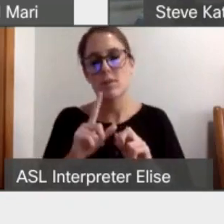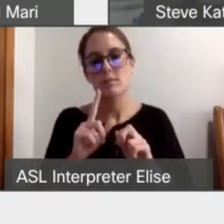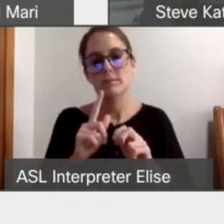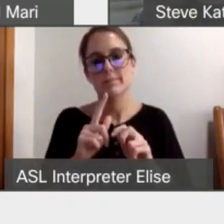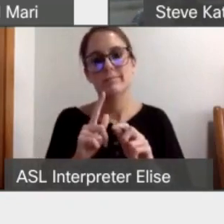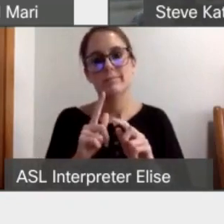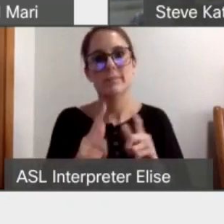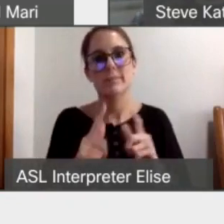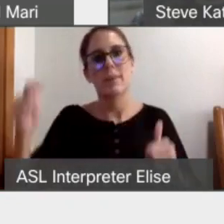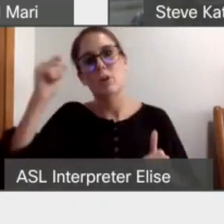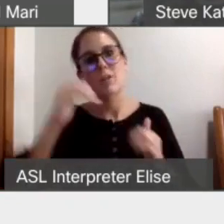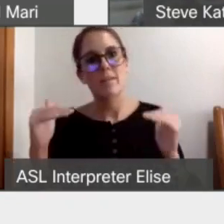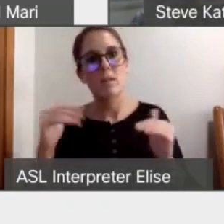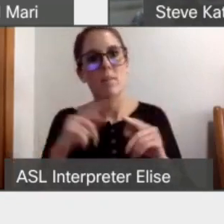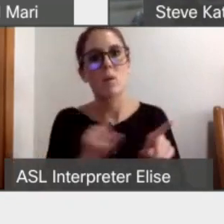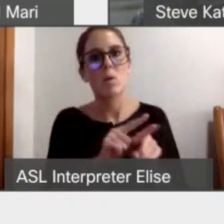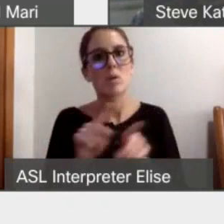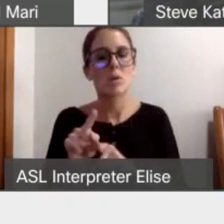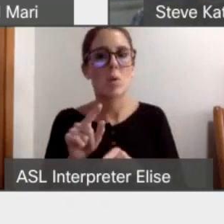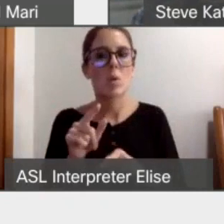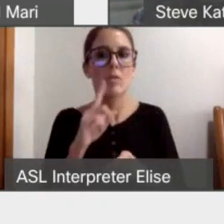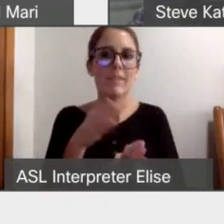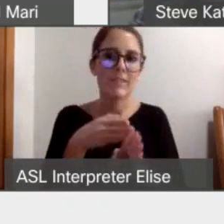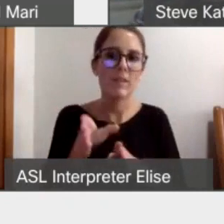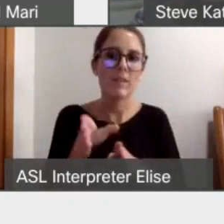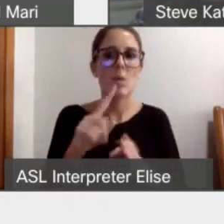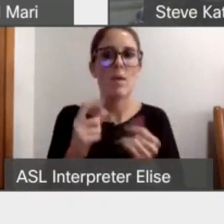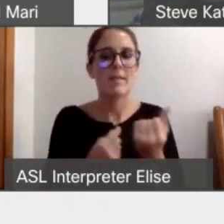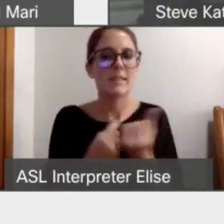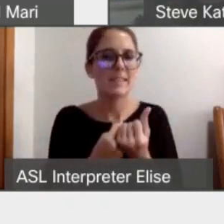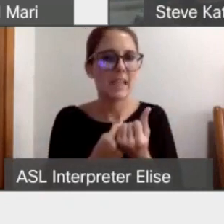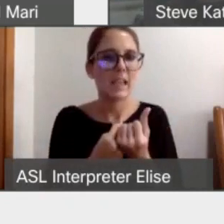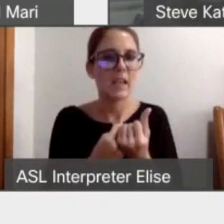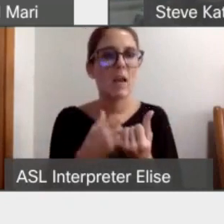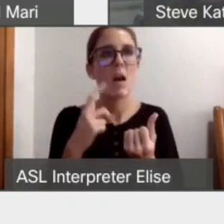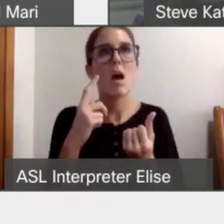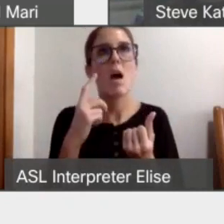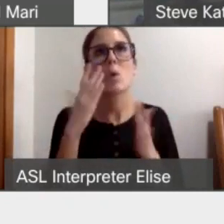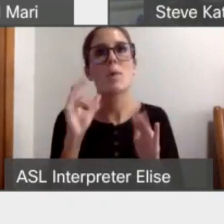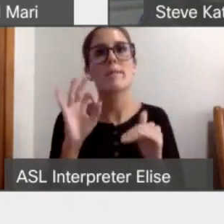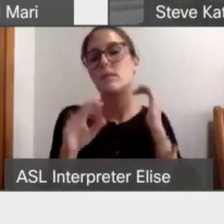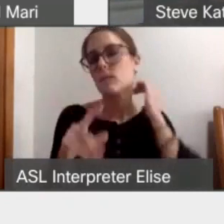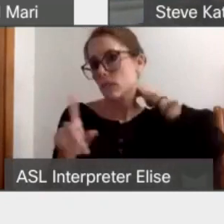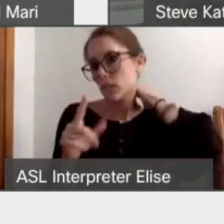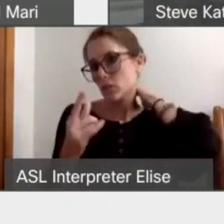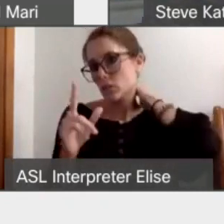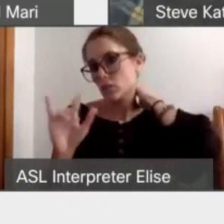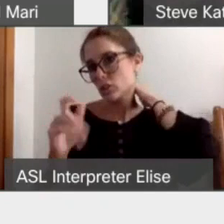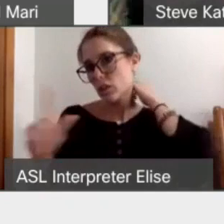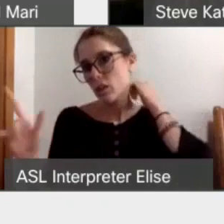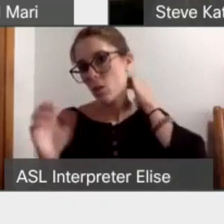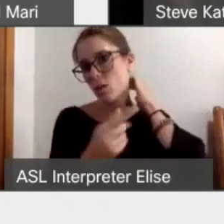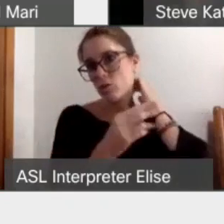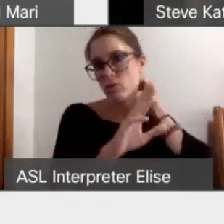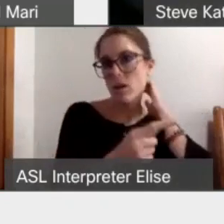level. But I think it's also an area that, you know, is ripe for advocacy. I don't know if Jill or Greg have anything they want to